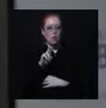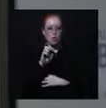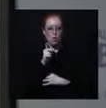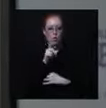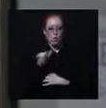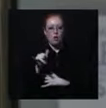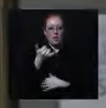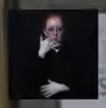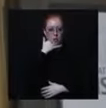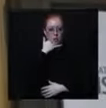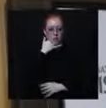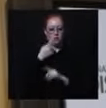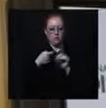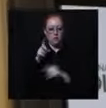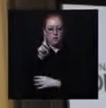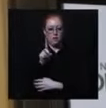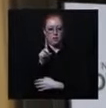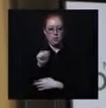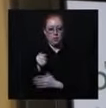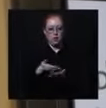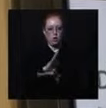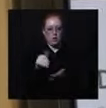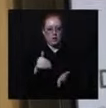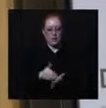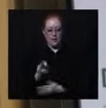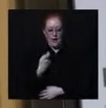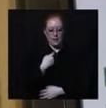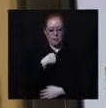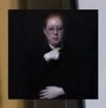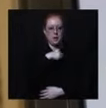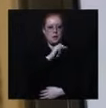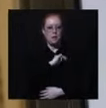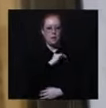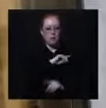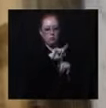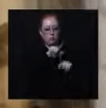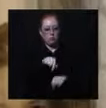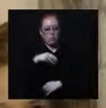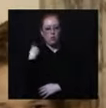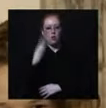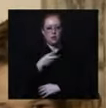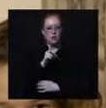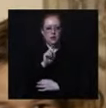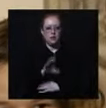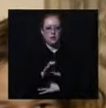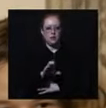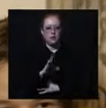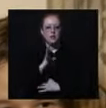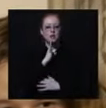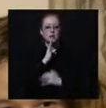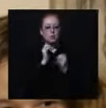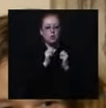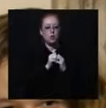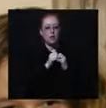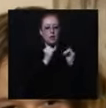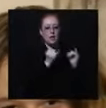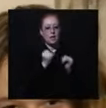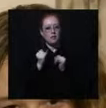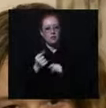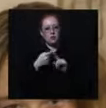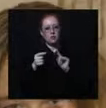at the Disability Rights Center asking if Matthew and I would be willing to travel to Washington, D.C. And speak with the